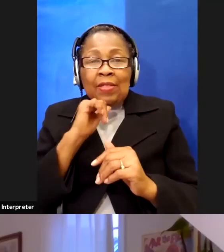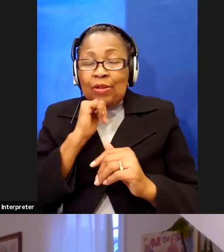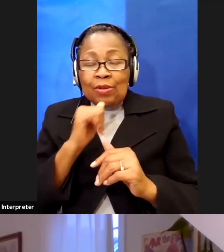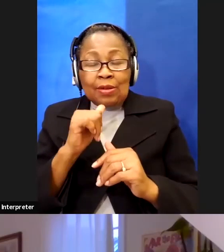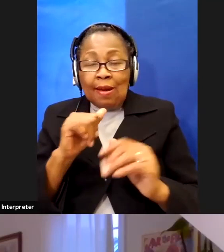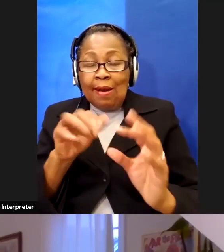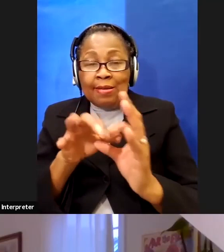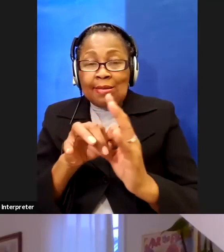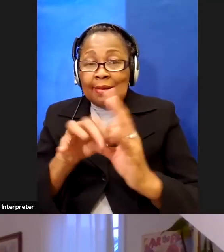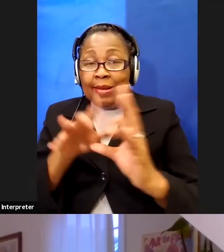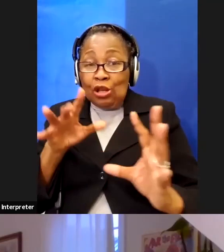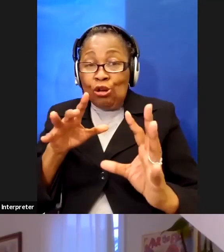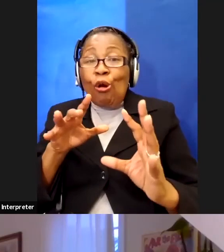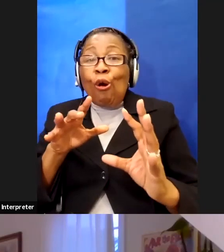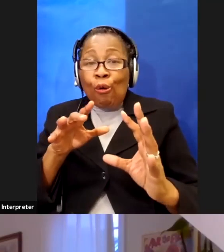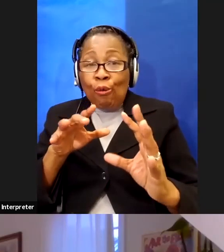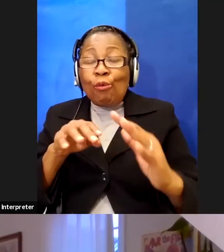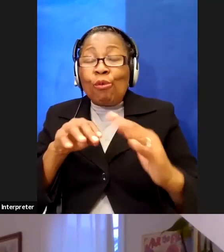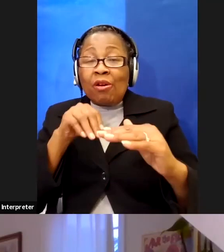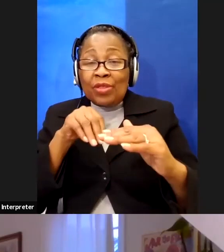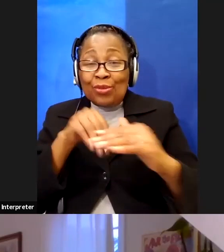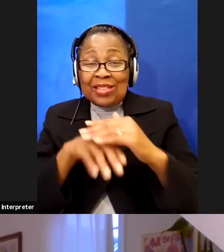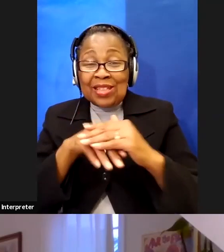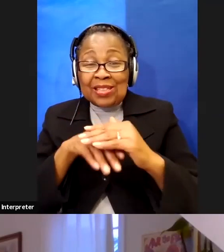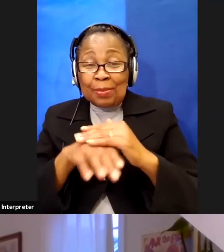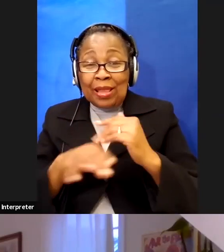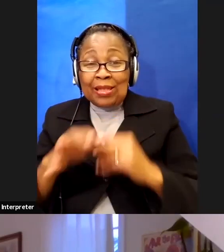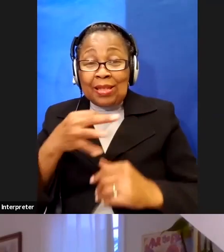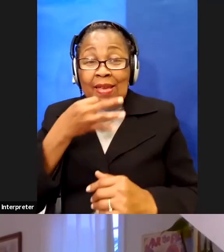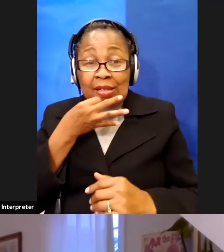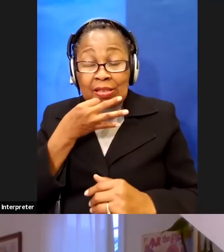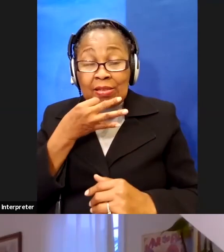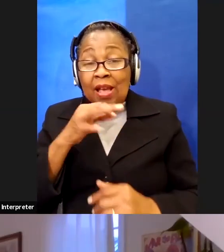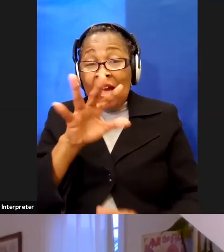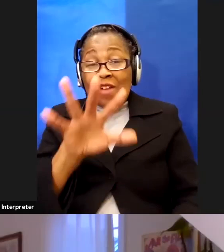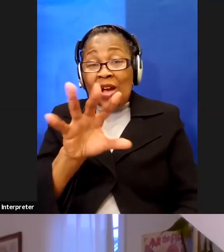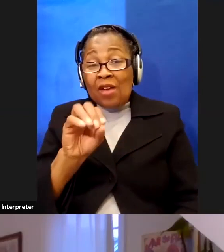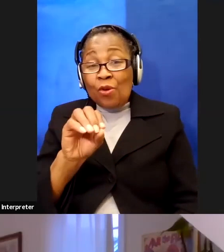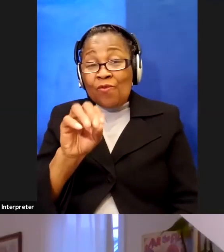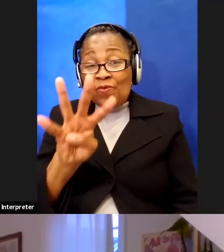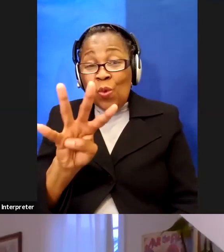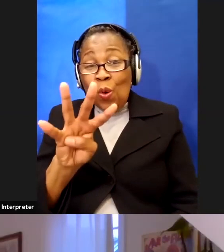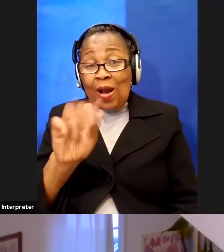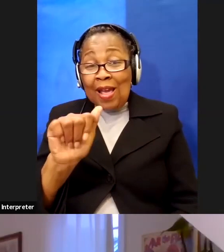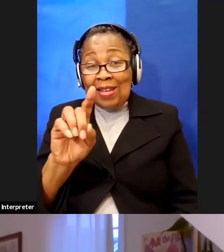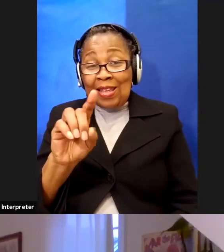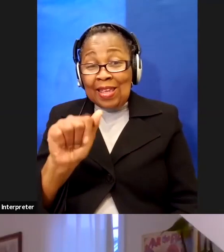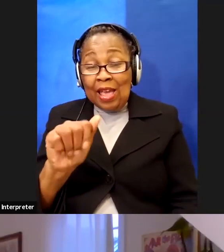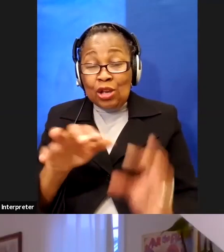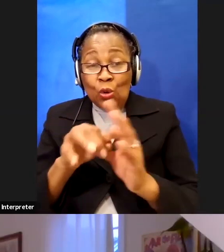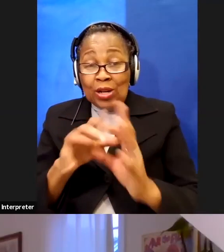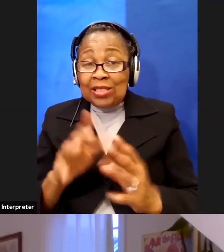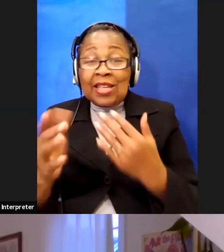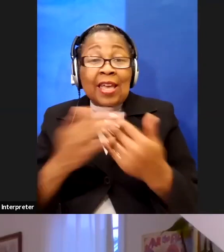their accessibility experts. So they're in-house 504 ADA coordinators, which, by the way, even if you let go of